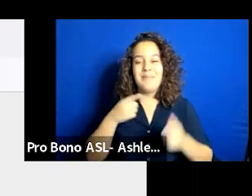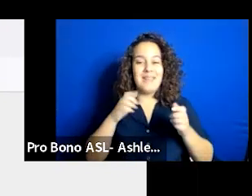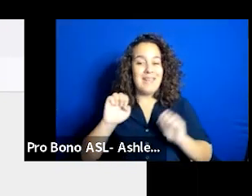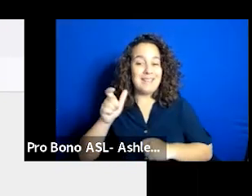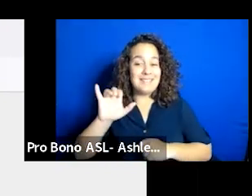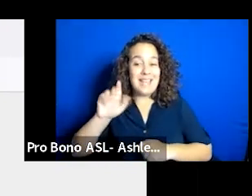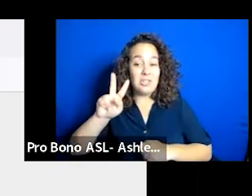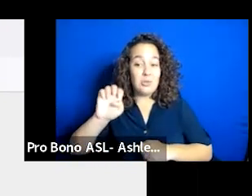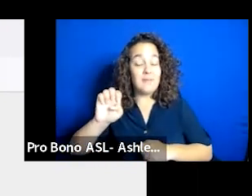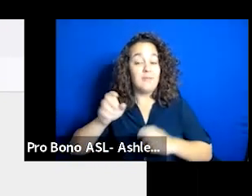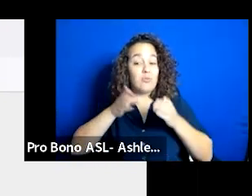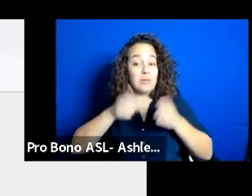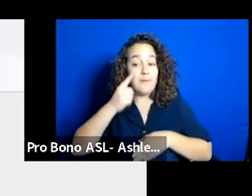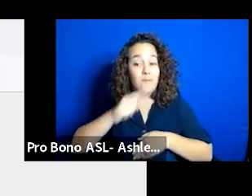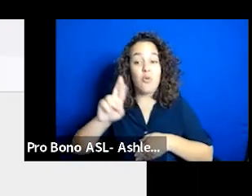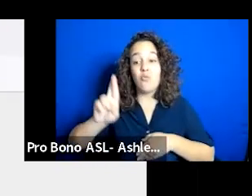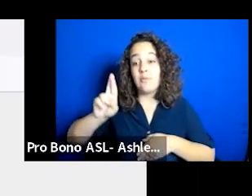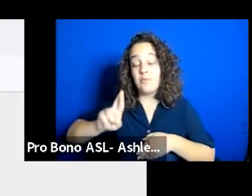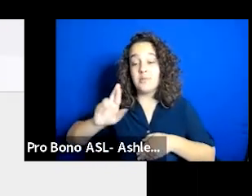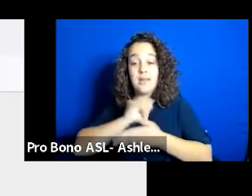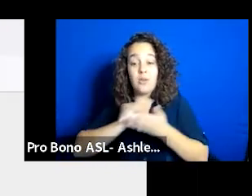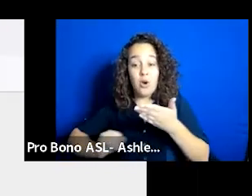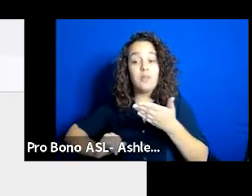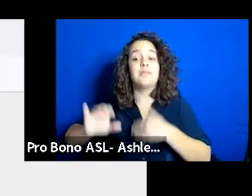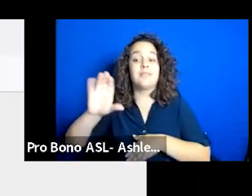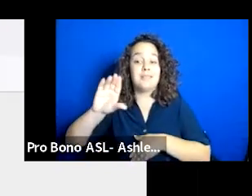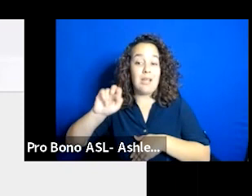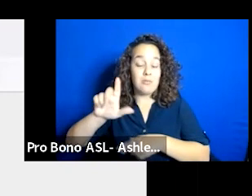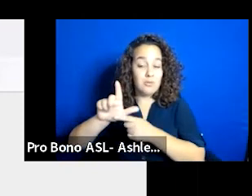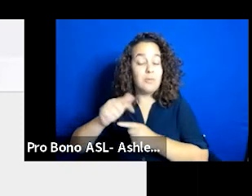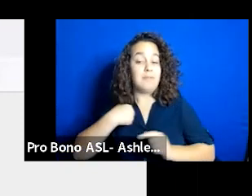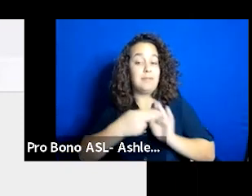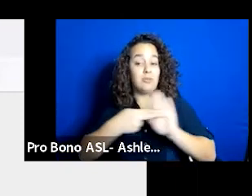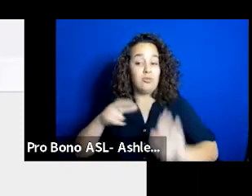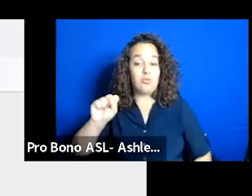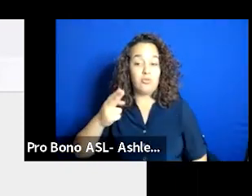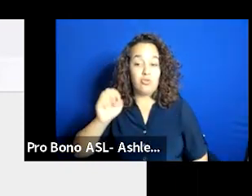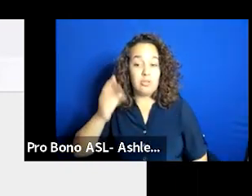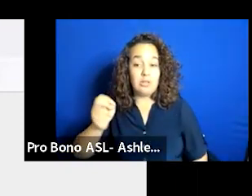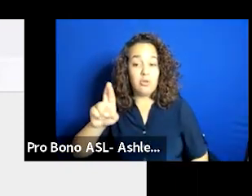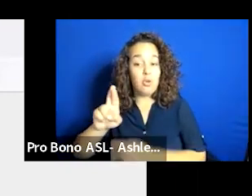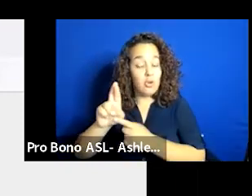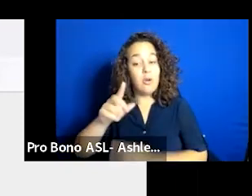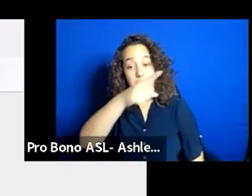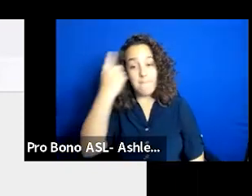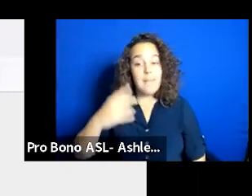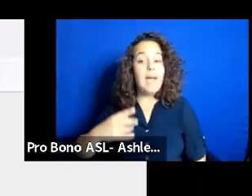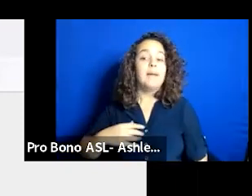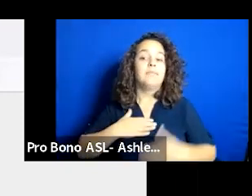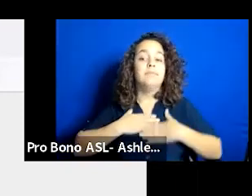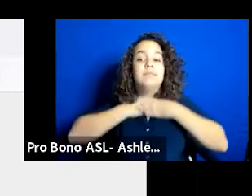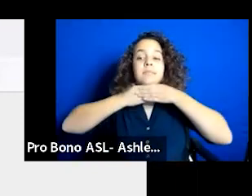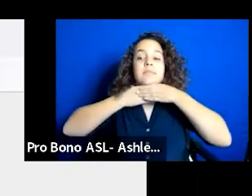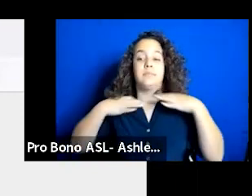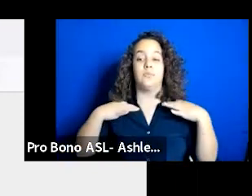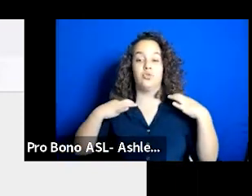My pronouns are she, her, hers, and I'm wearing a black turtleneck and I have red curly hair.